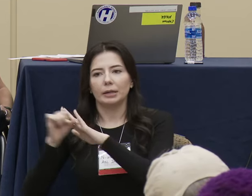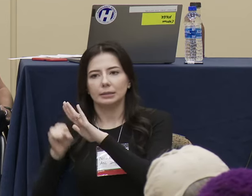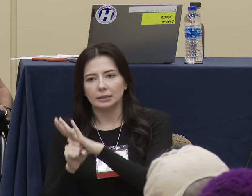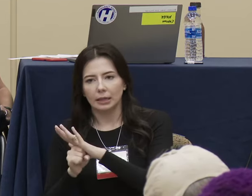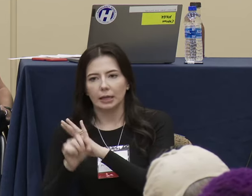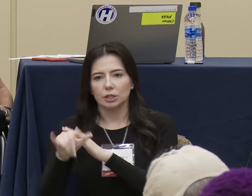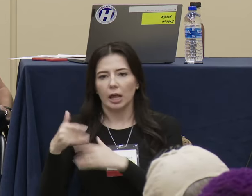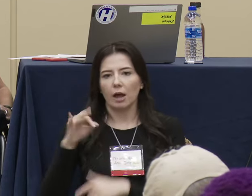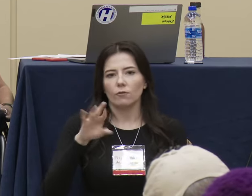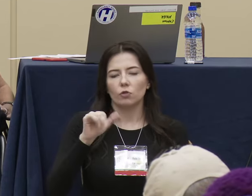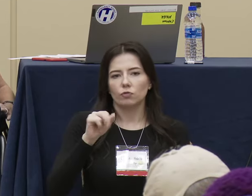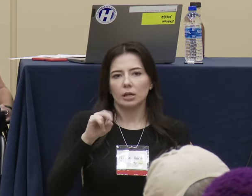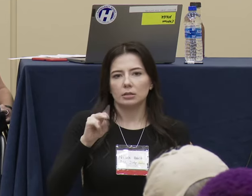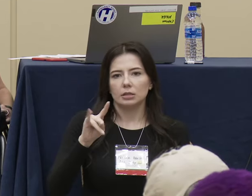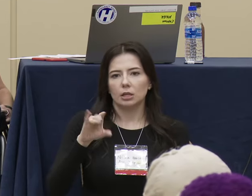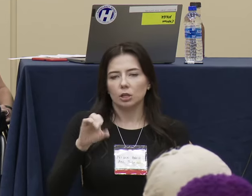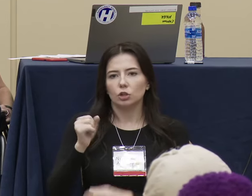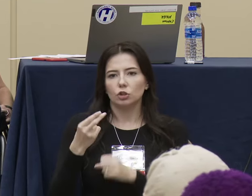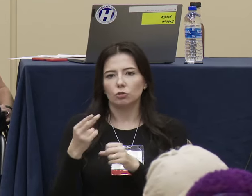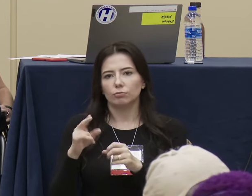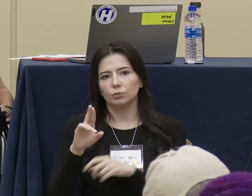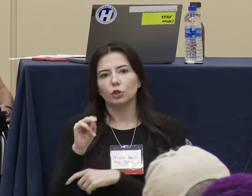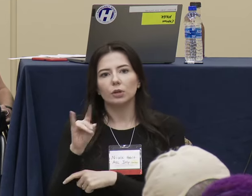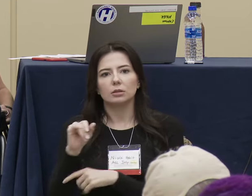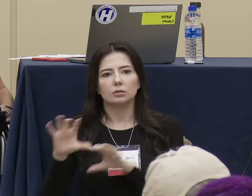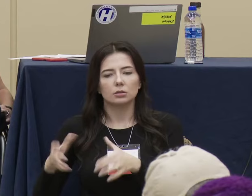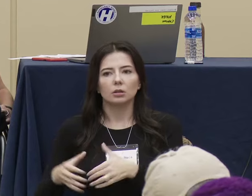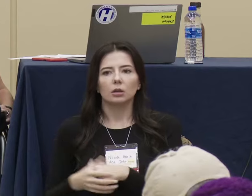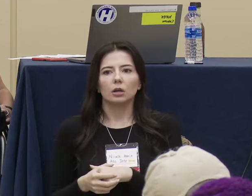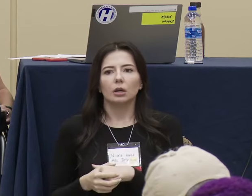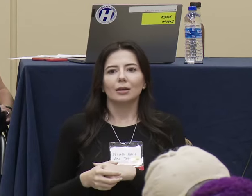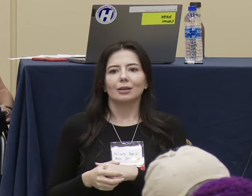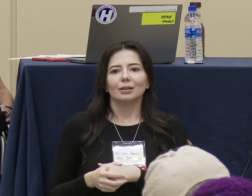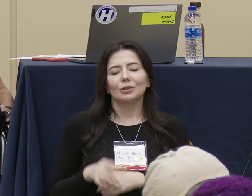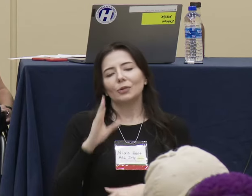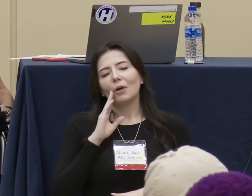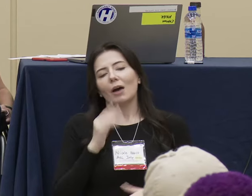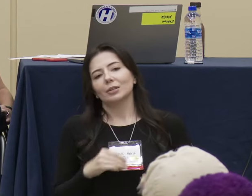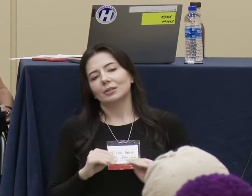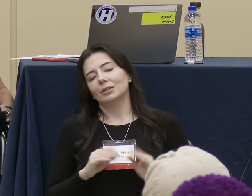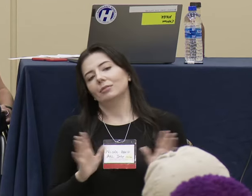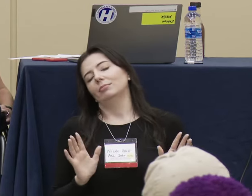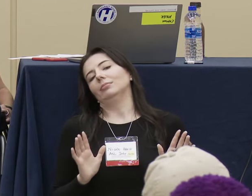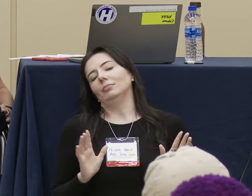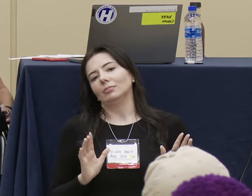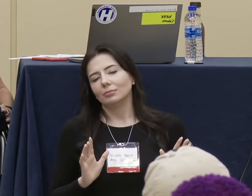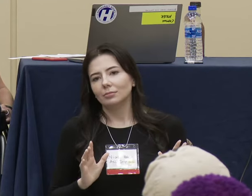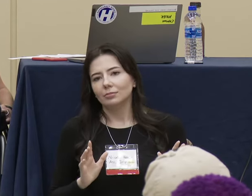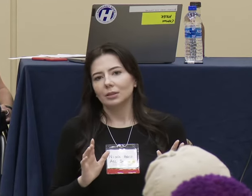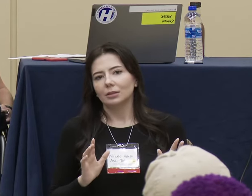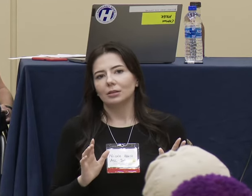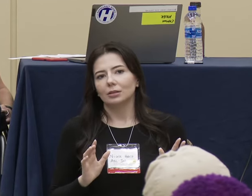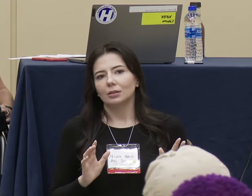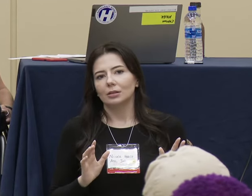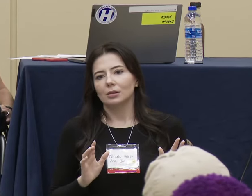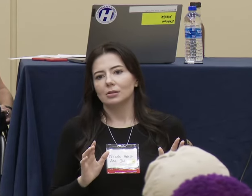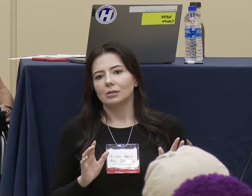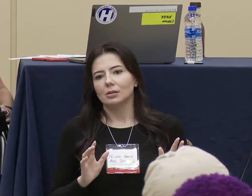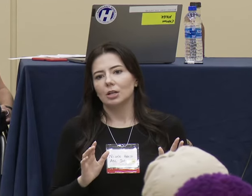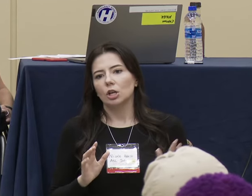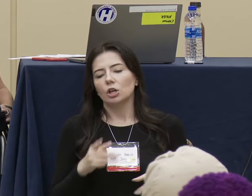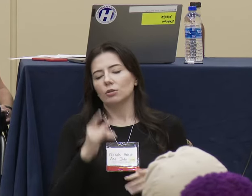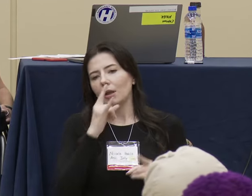that have forensic units. And of course, the irony of a for-profit company providing mental health services to counter the